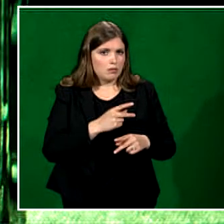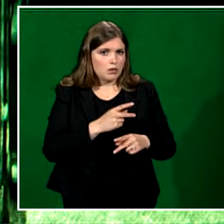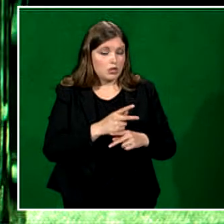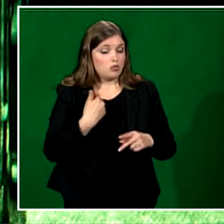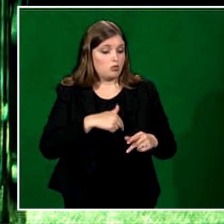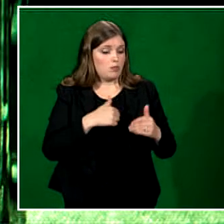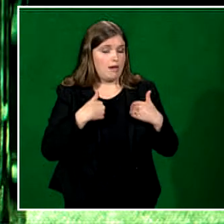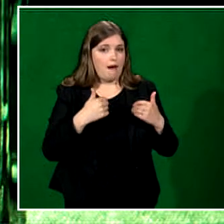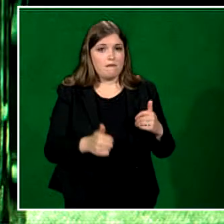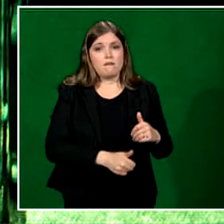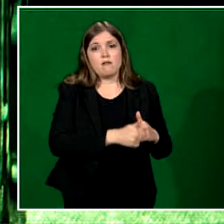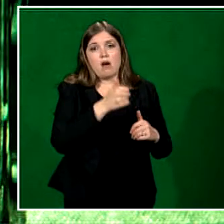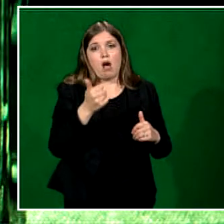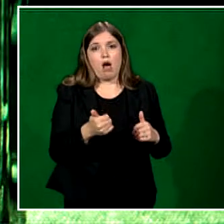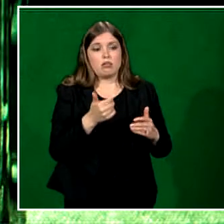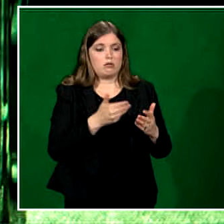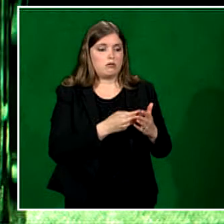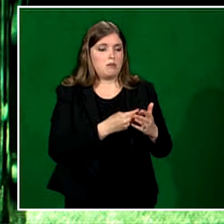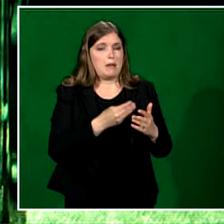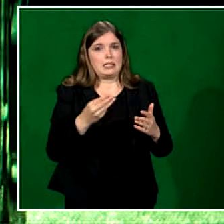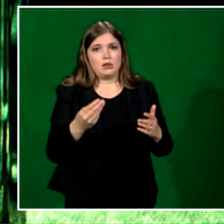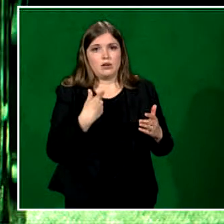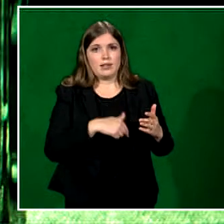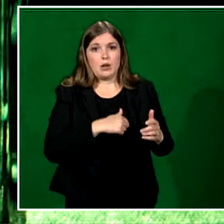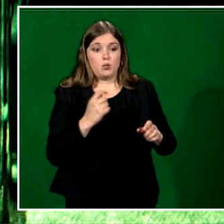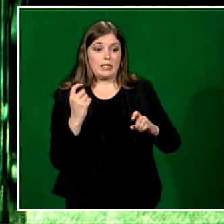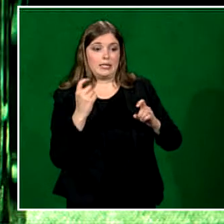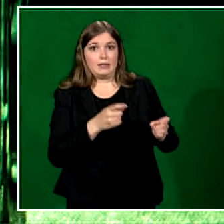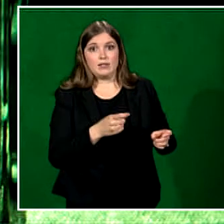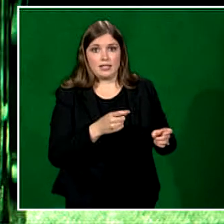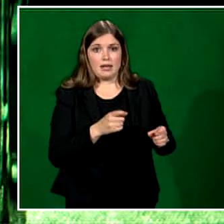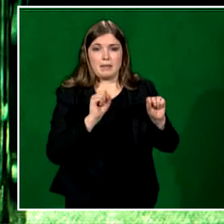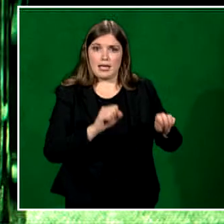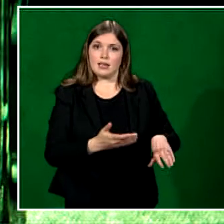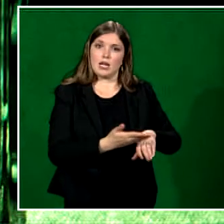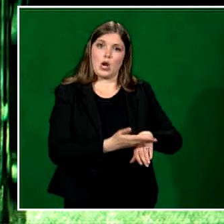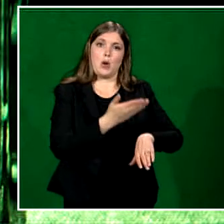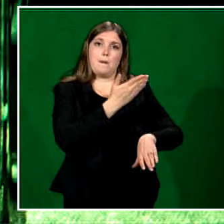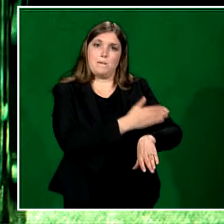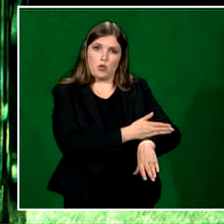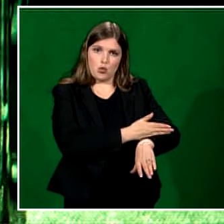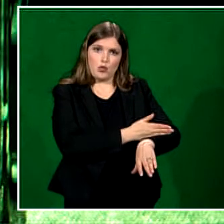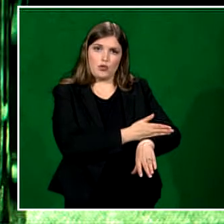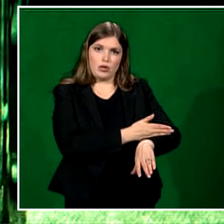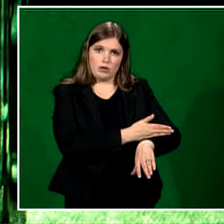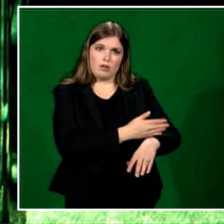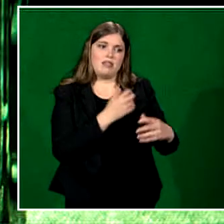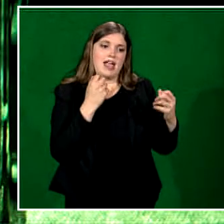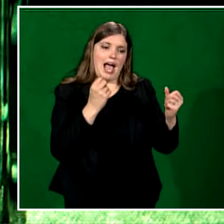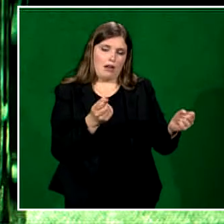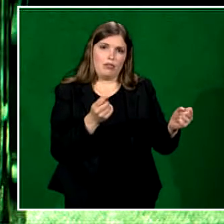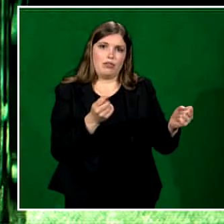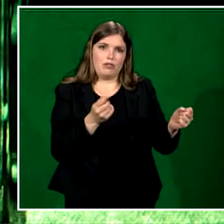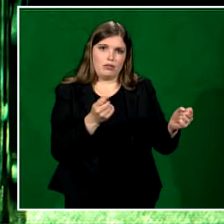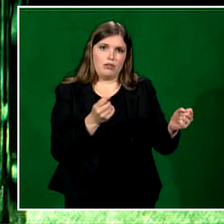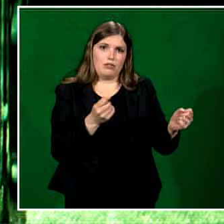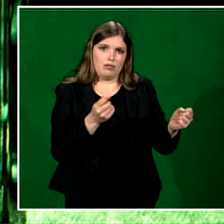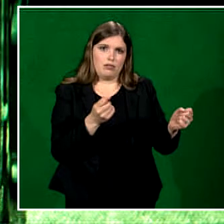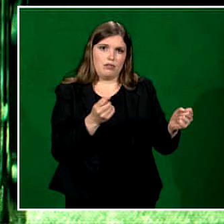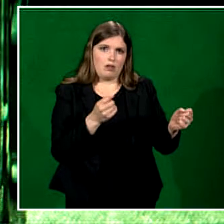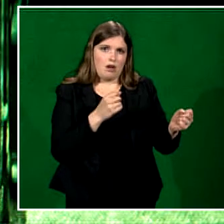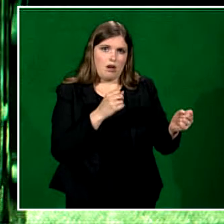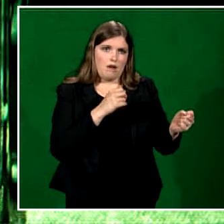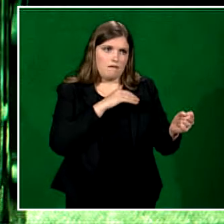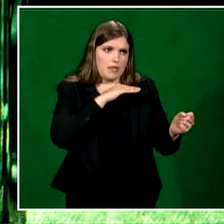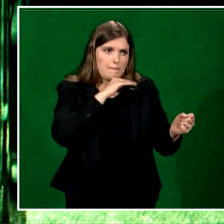materials or other feed that they give to them that improve upon the health of the pigs. But if they